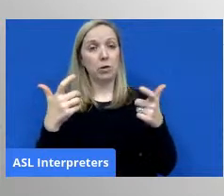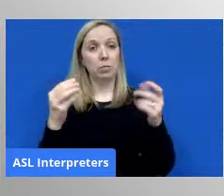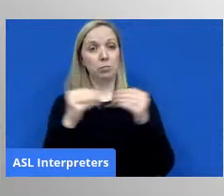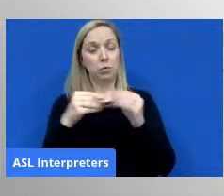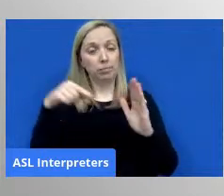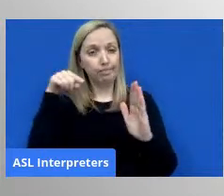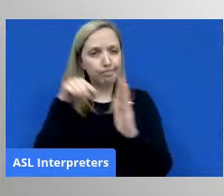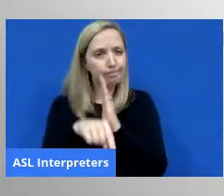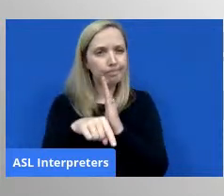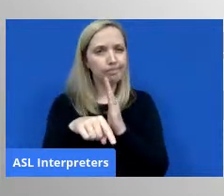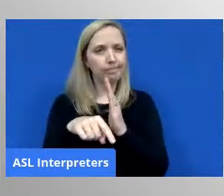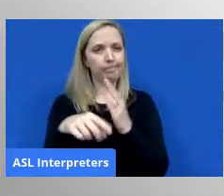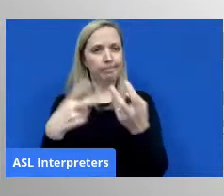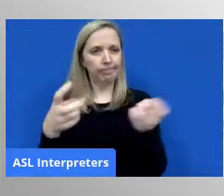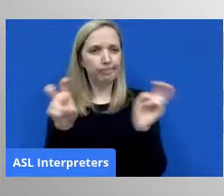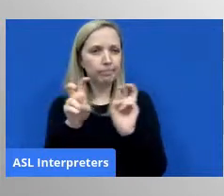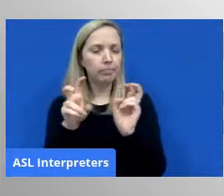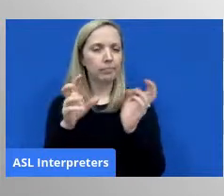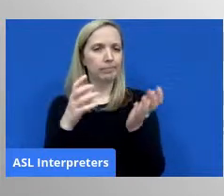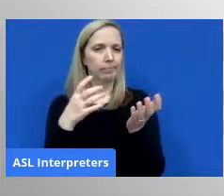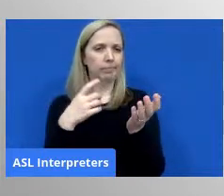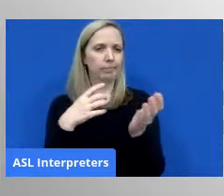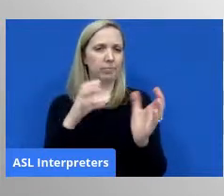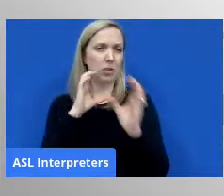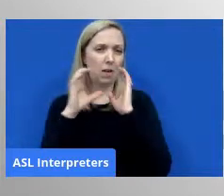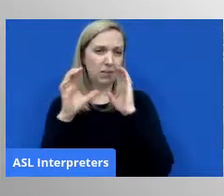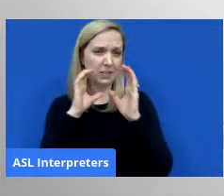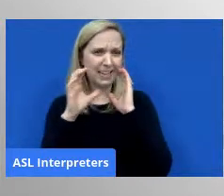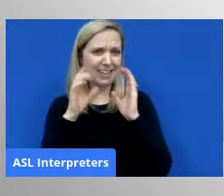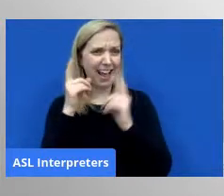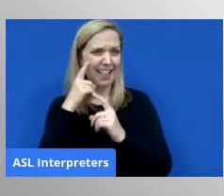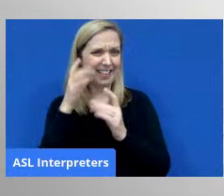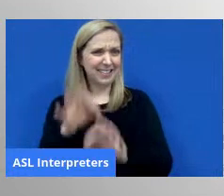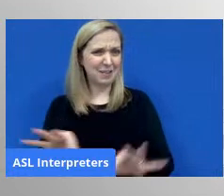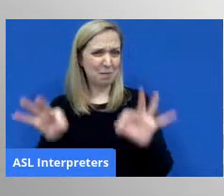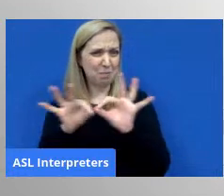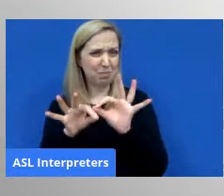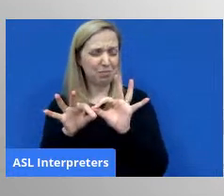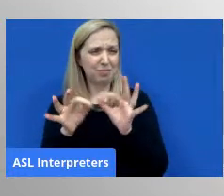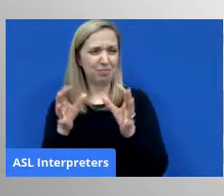But that's my opinion. Dr. Yeager, do you have any